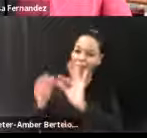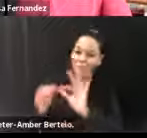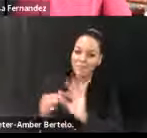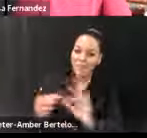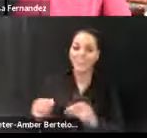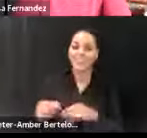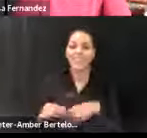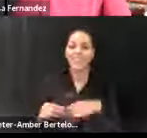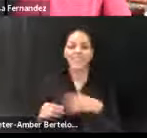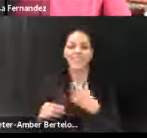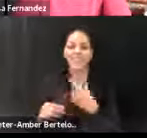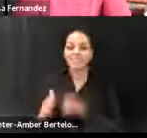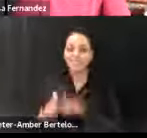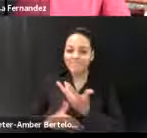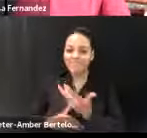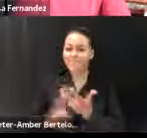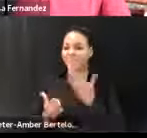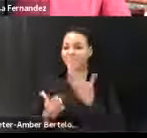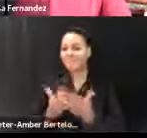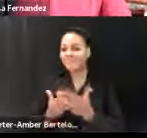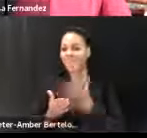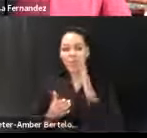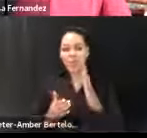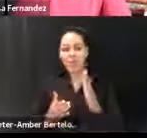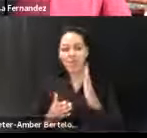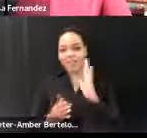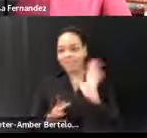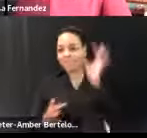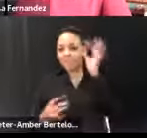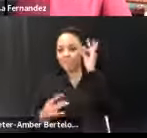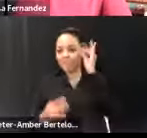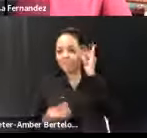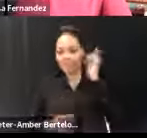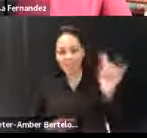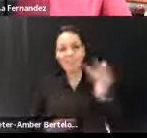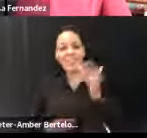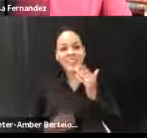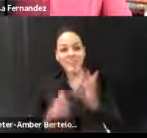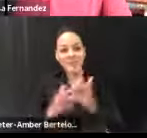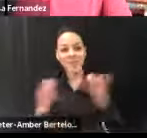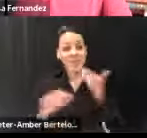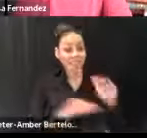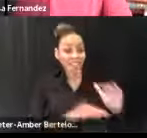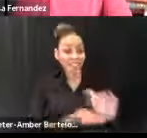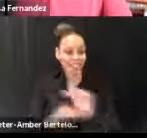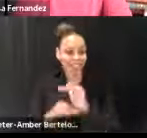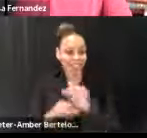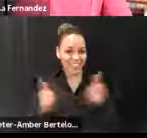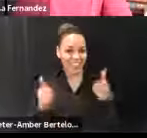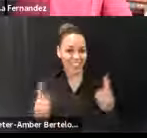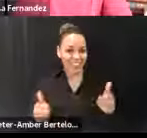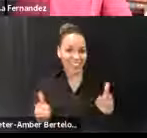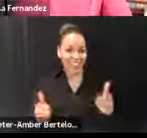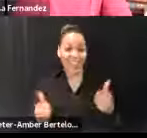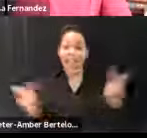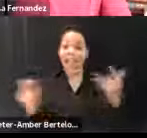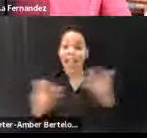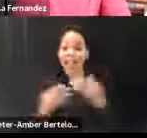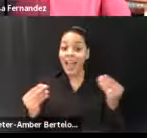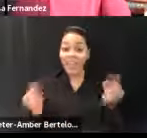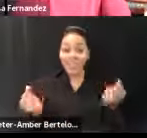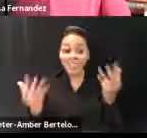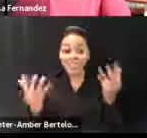really stay with us forever, you know. Thank you so much and good night. And sign language,